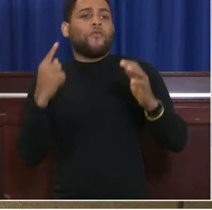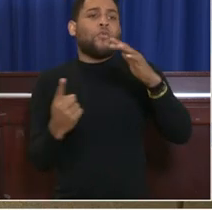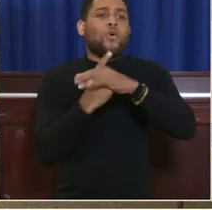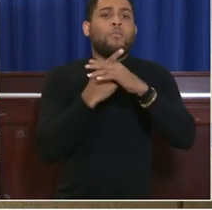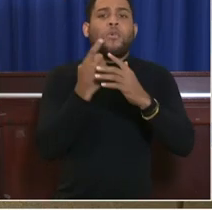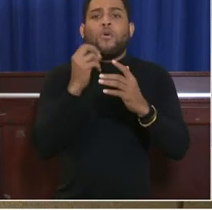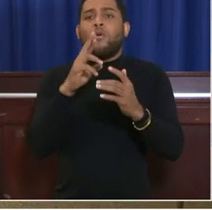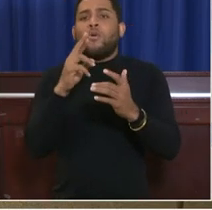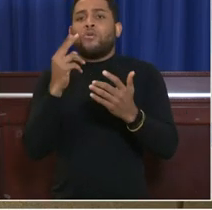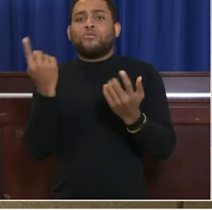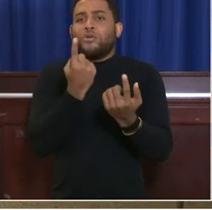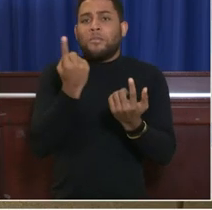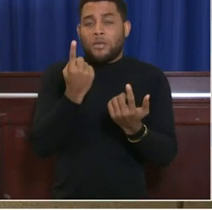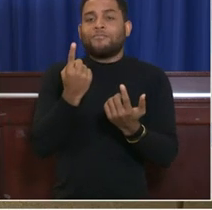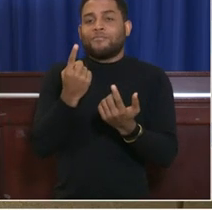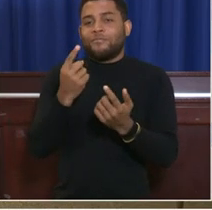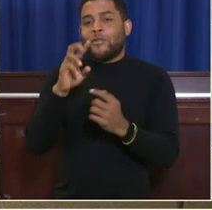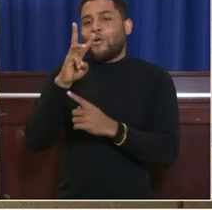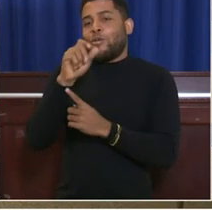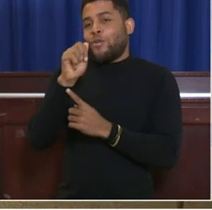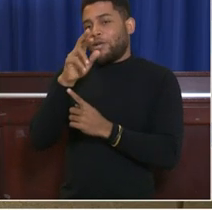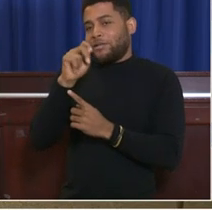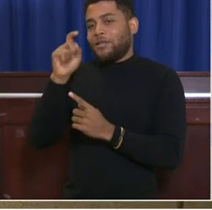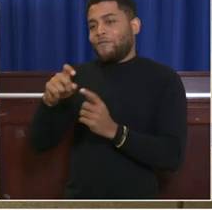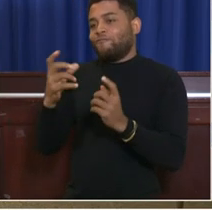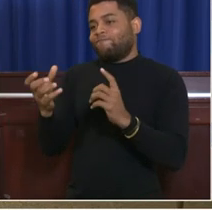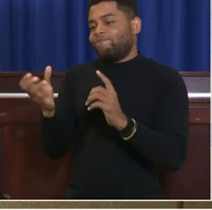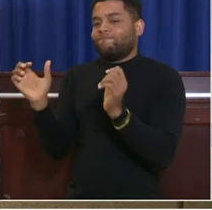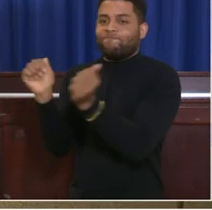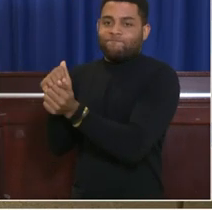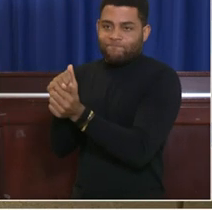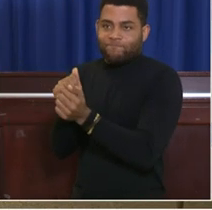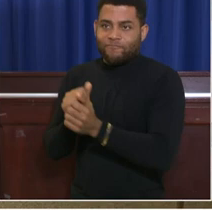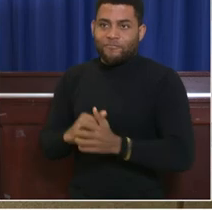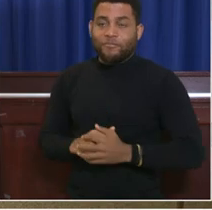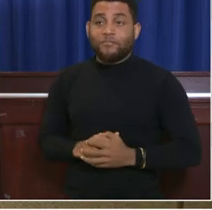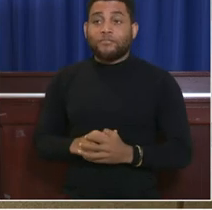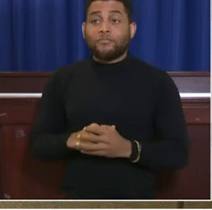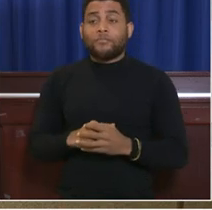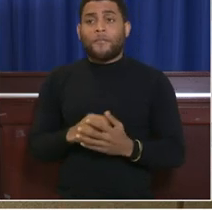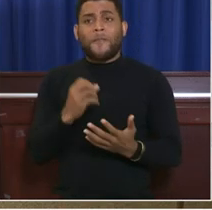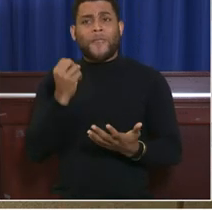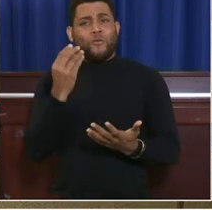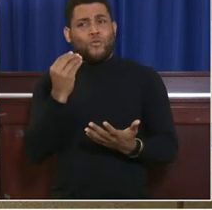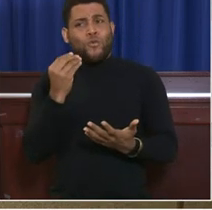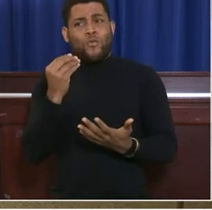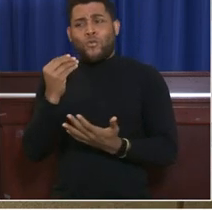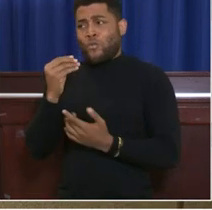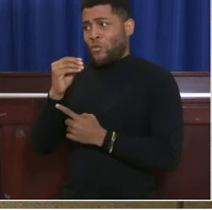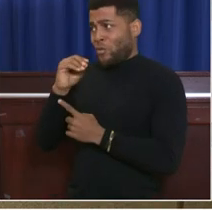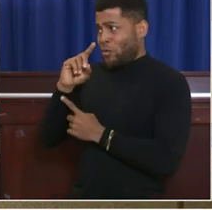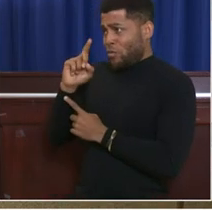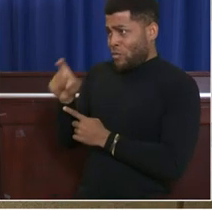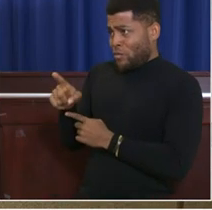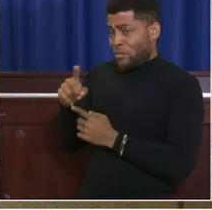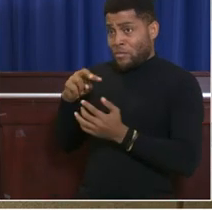being arrested. Out of an operation such as this, would those people have routinely been picked up, or would they have sort of fallen by the